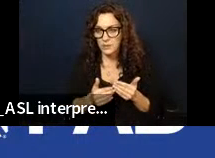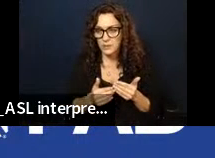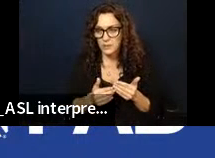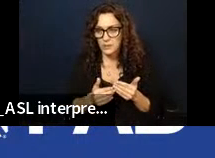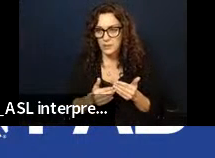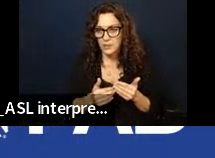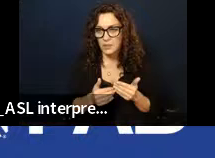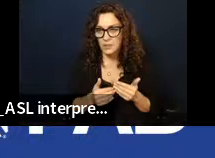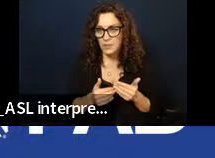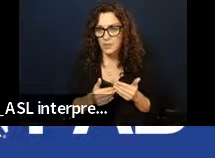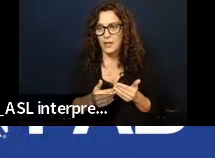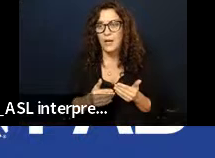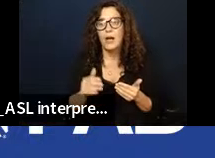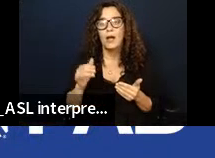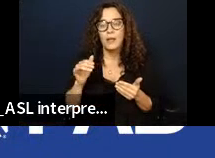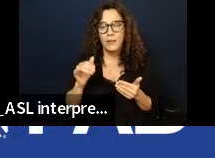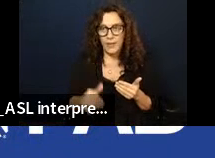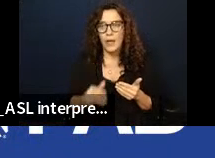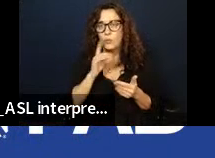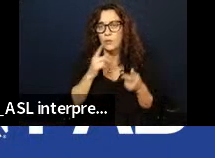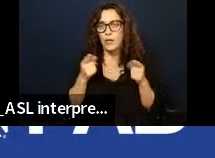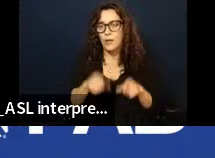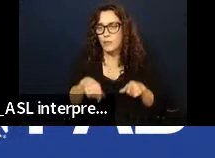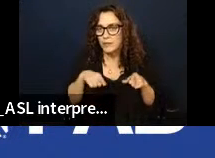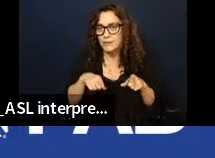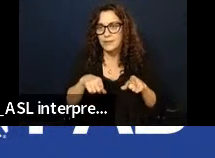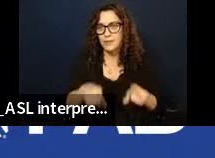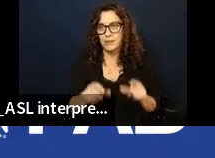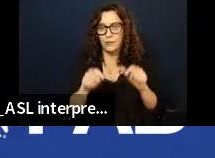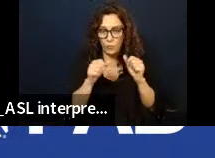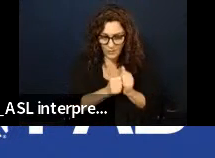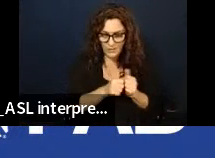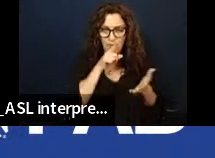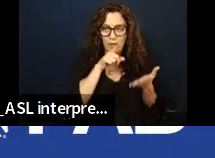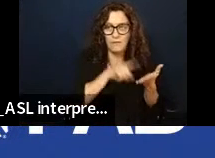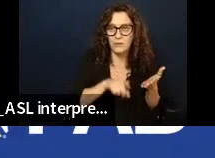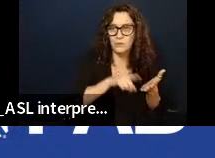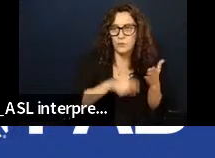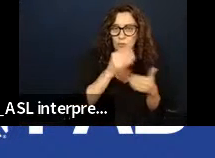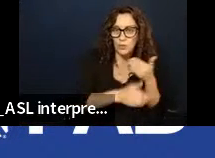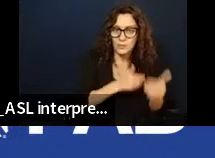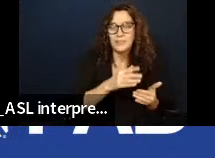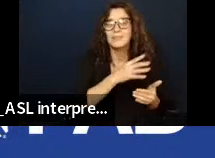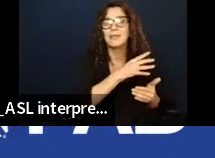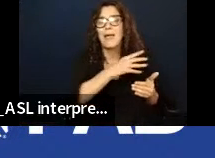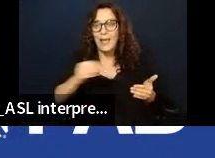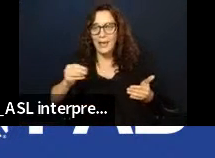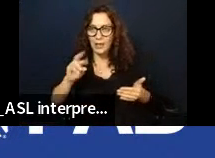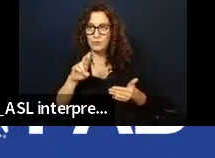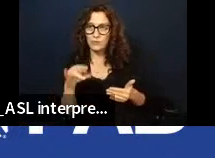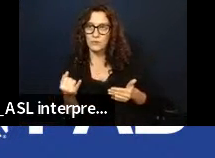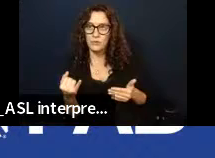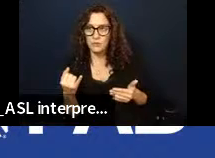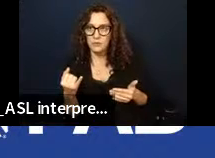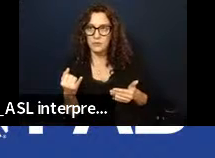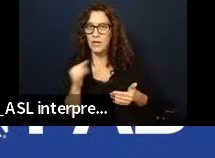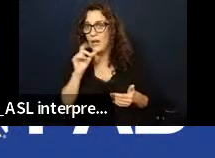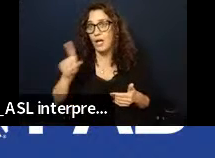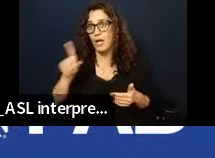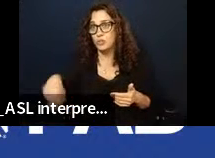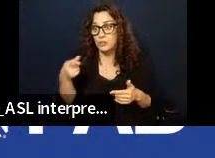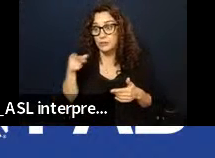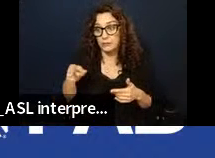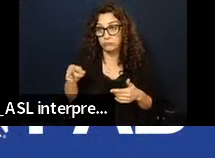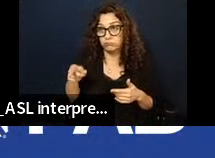restorative process would happen in tandem or parallel with the investigatory process. It would not happen in lieu of that investigatory